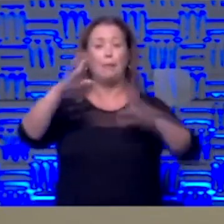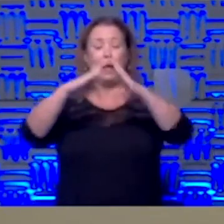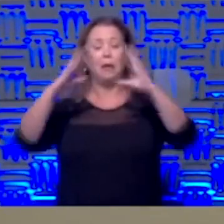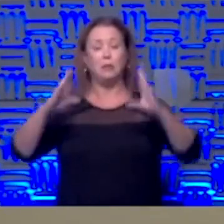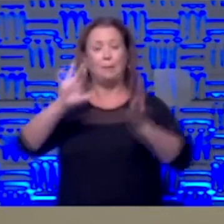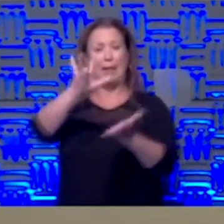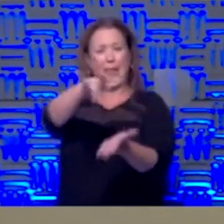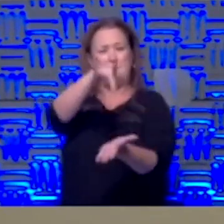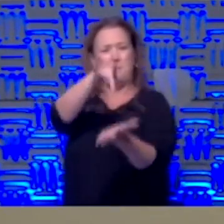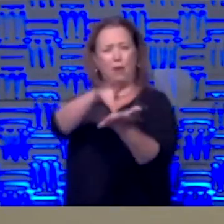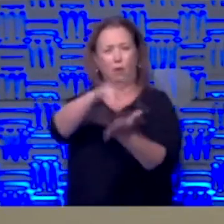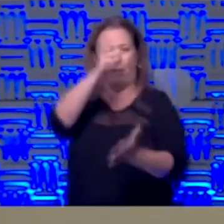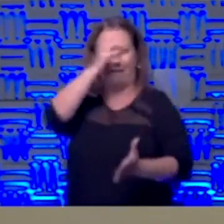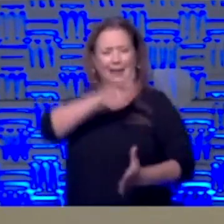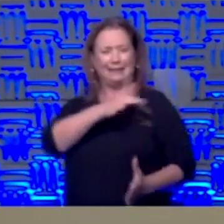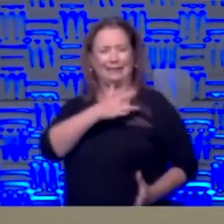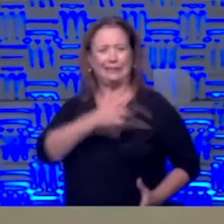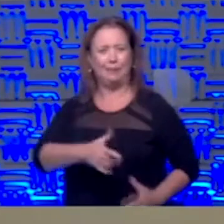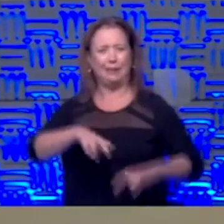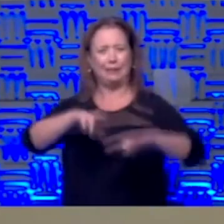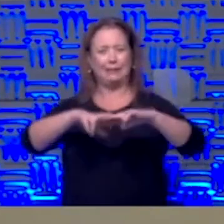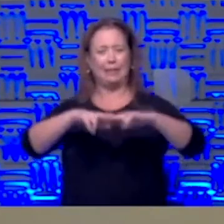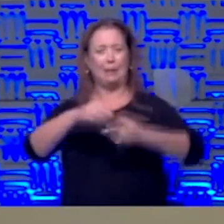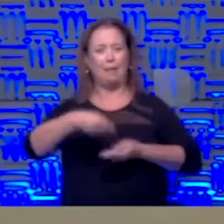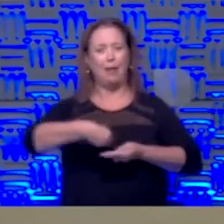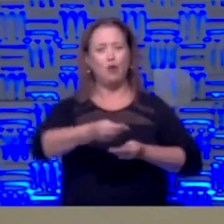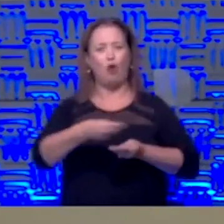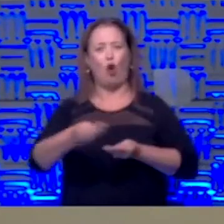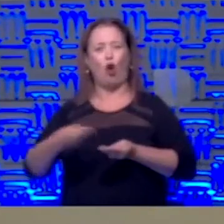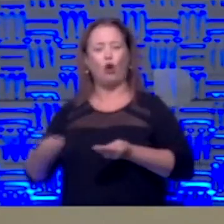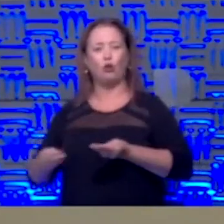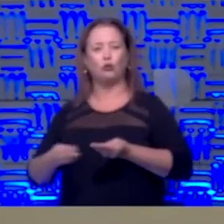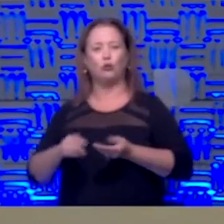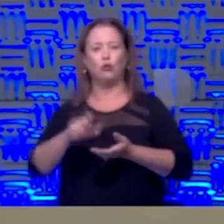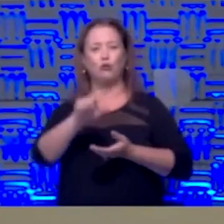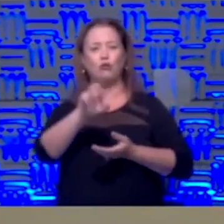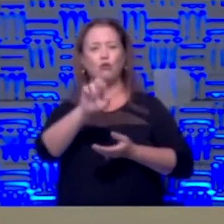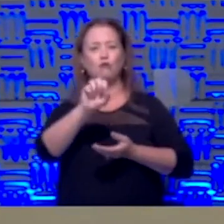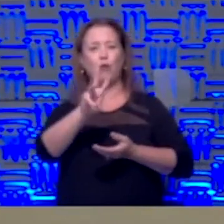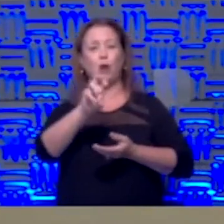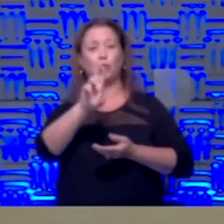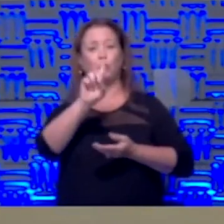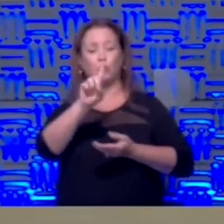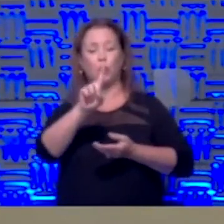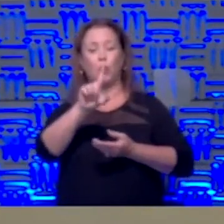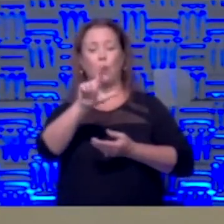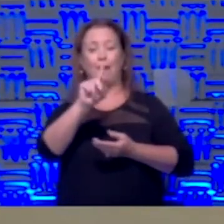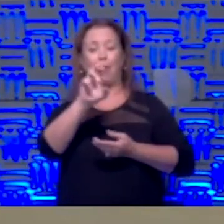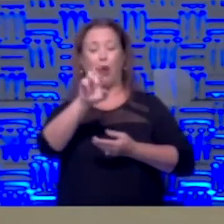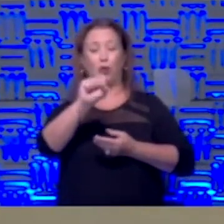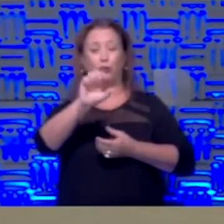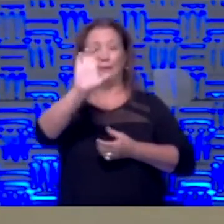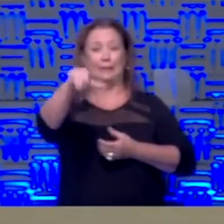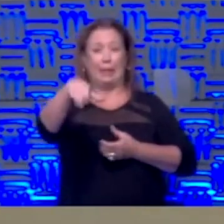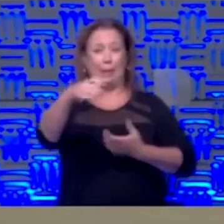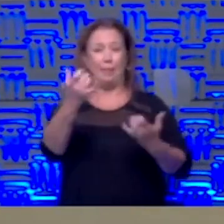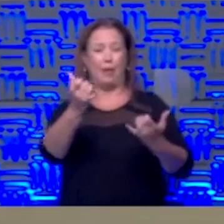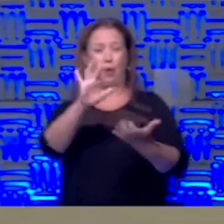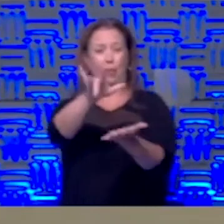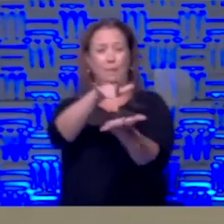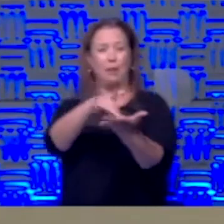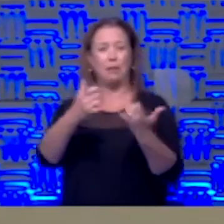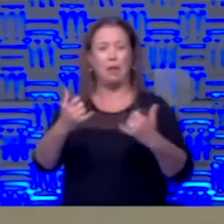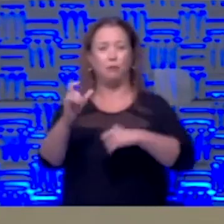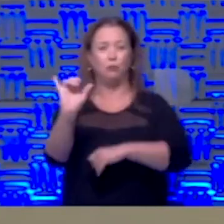guys just usually sit and play cards or do crossword puzzles, we actually have lockers there too.